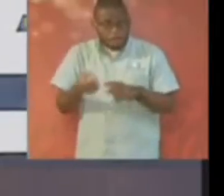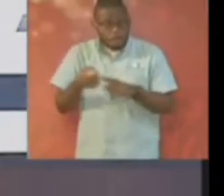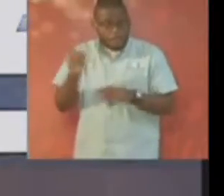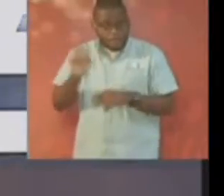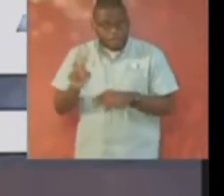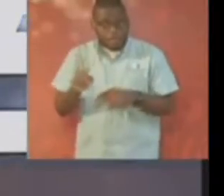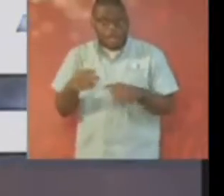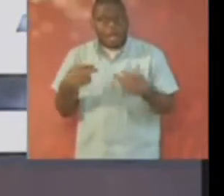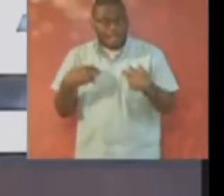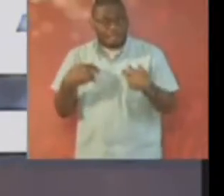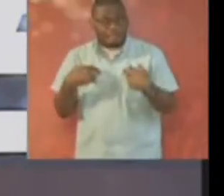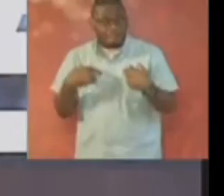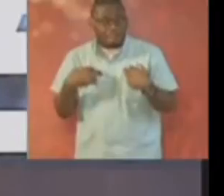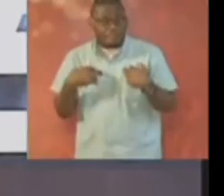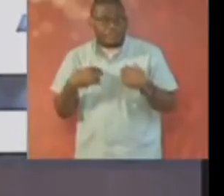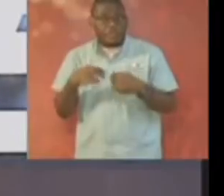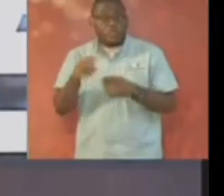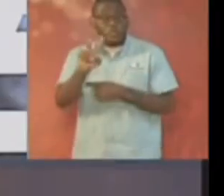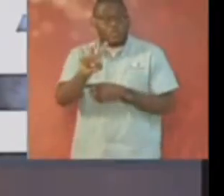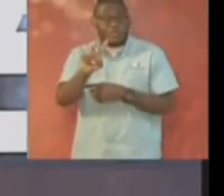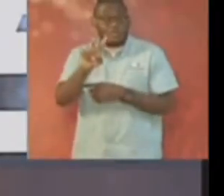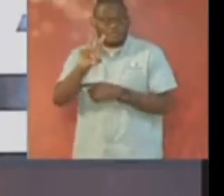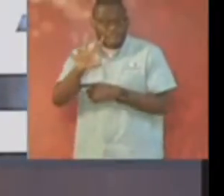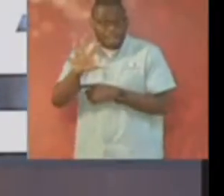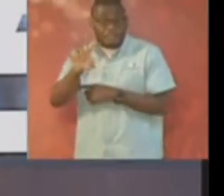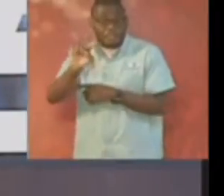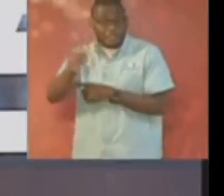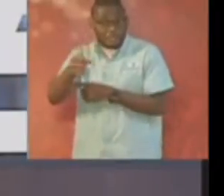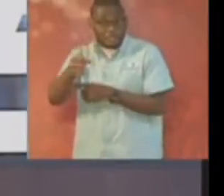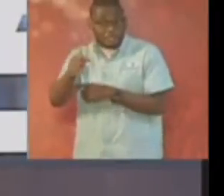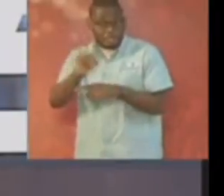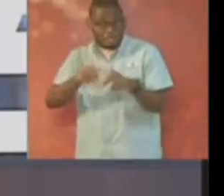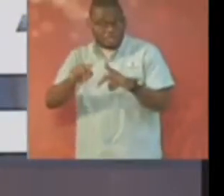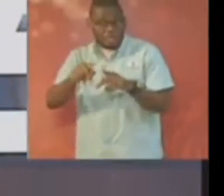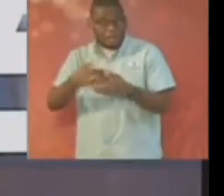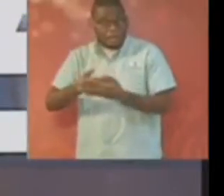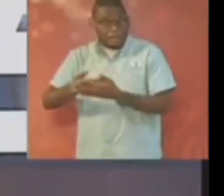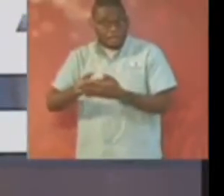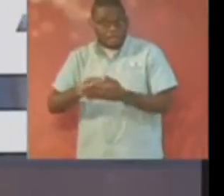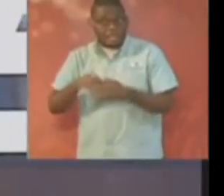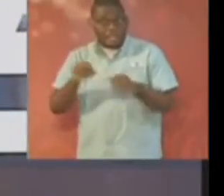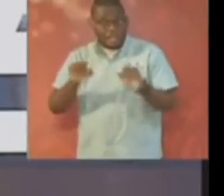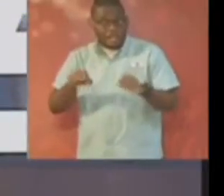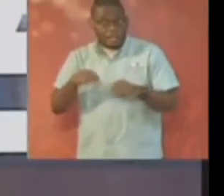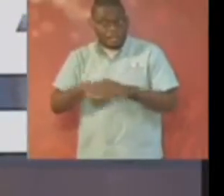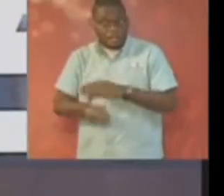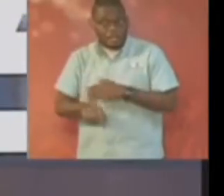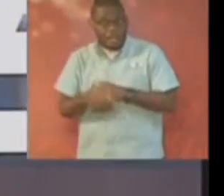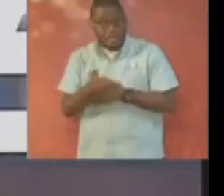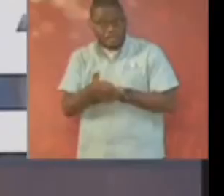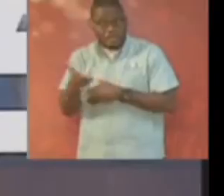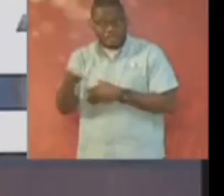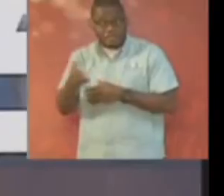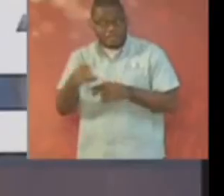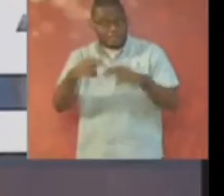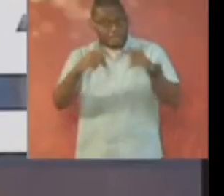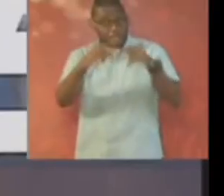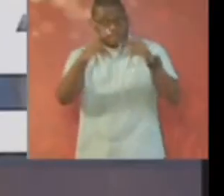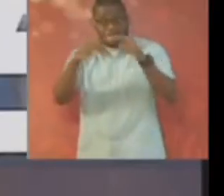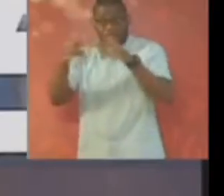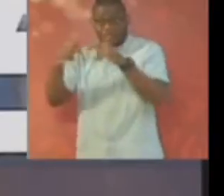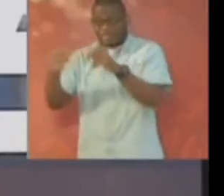least 25,000 deliveries on an annual basis. We have infrastructure, we have resources in terms of the